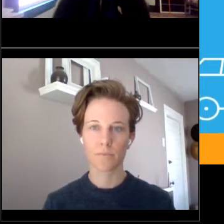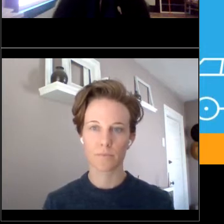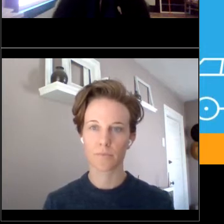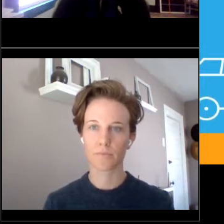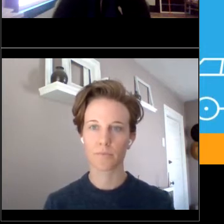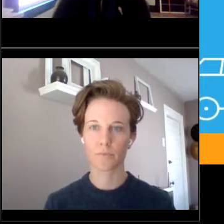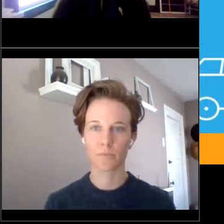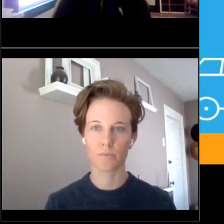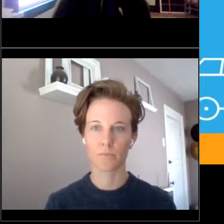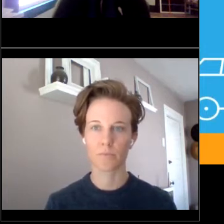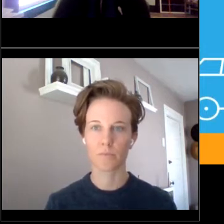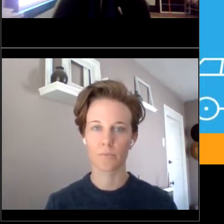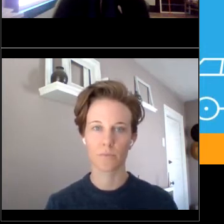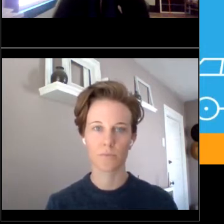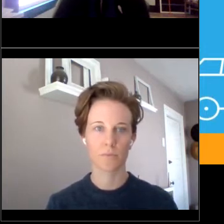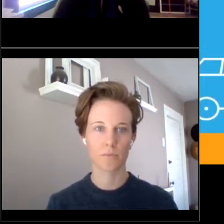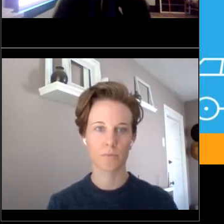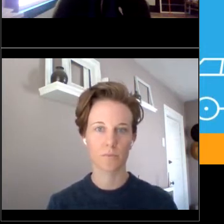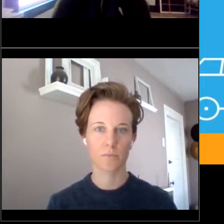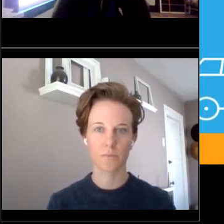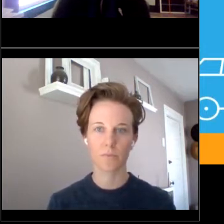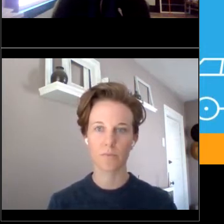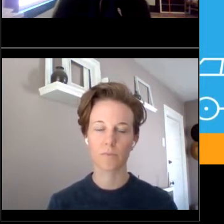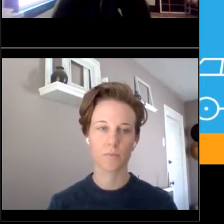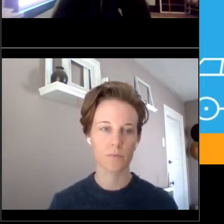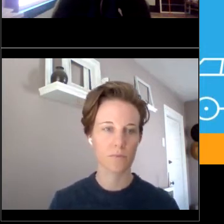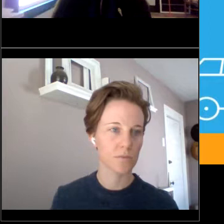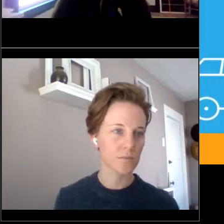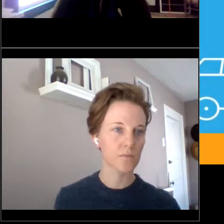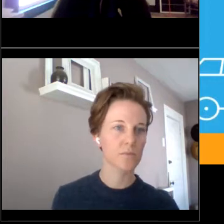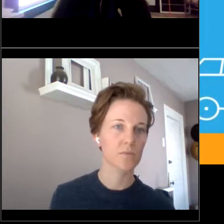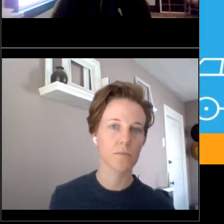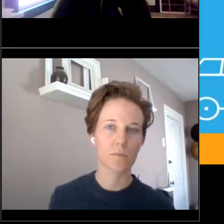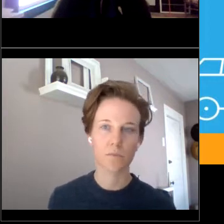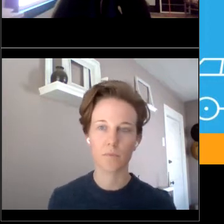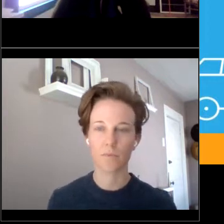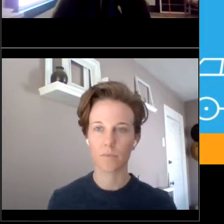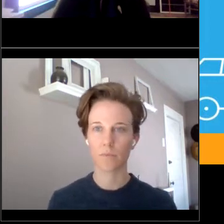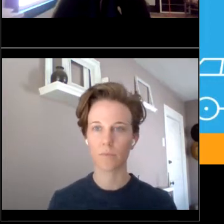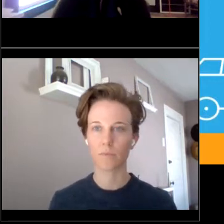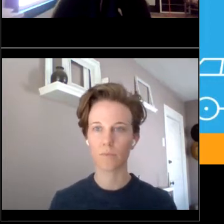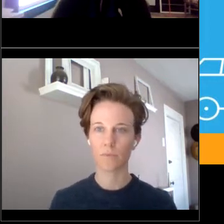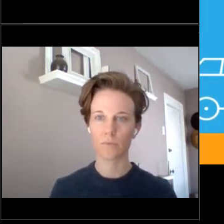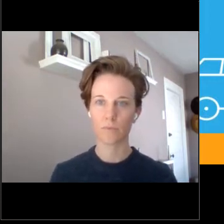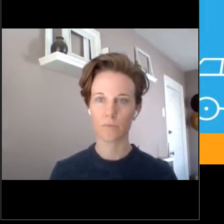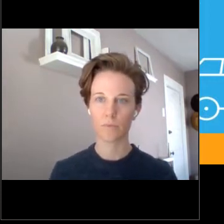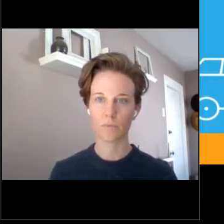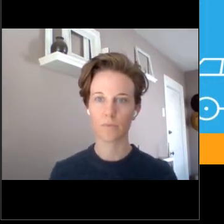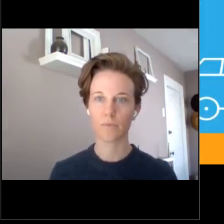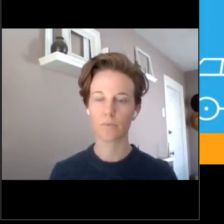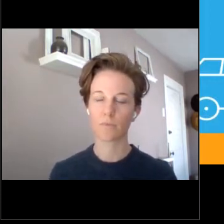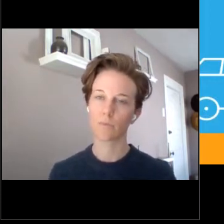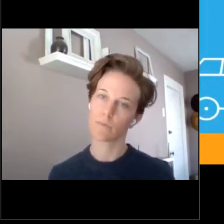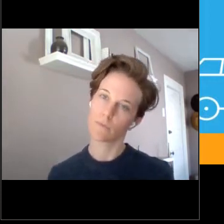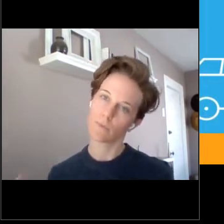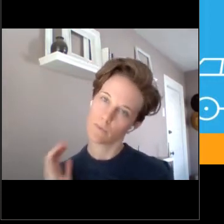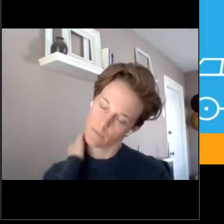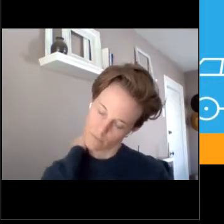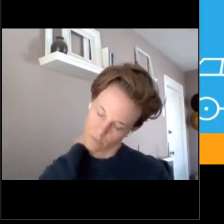all of your brothers and sisters and people in this space. Especially incorporating our